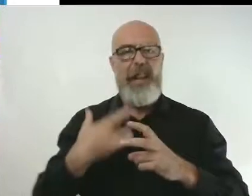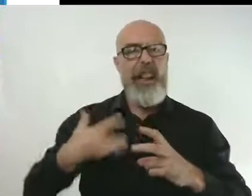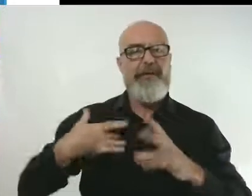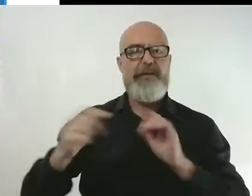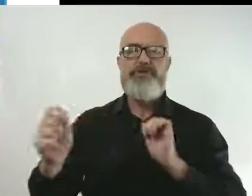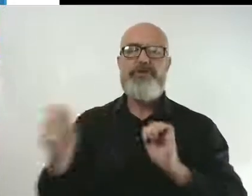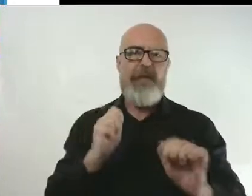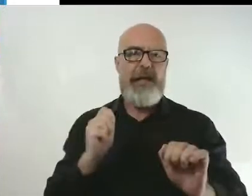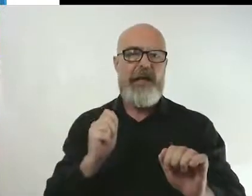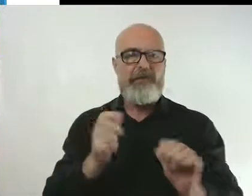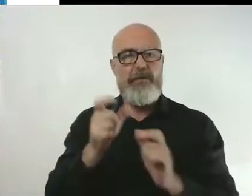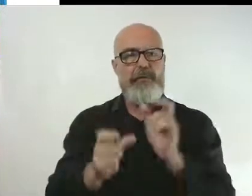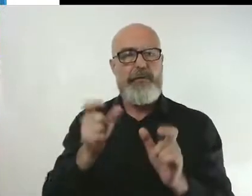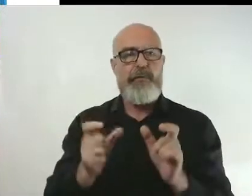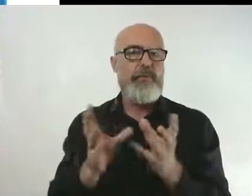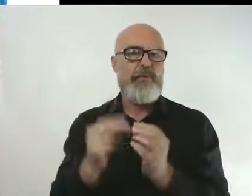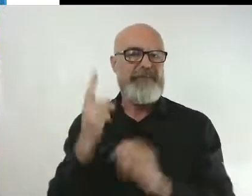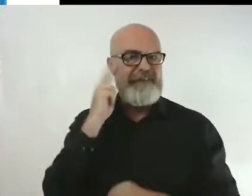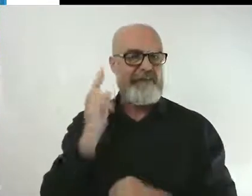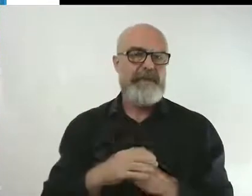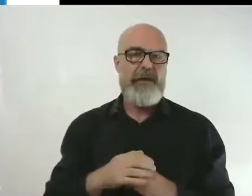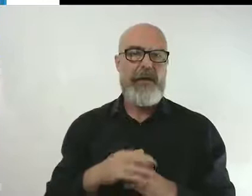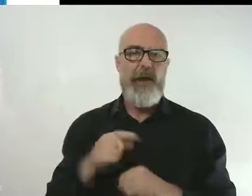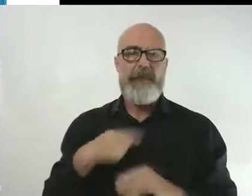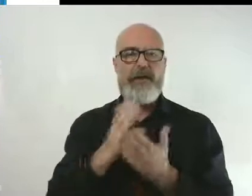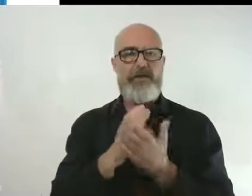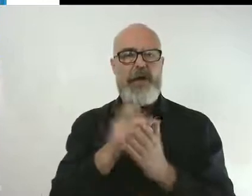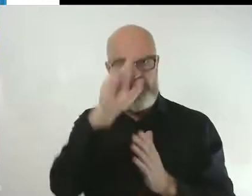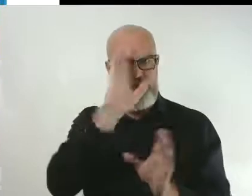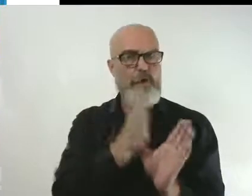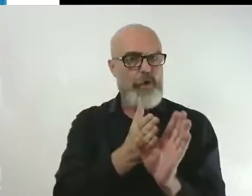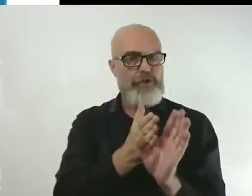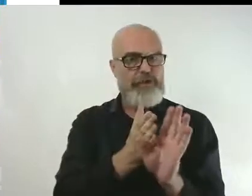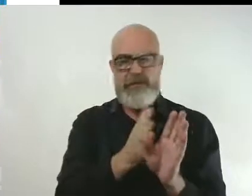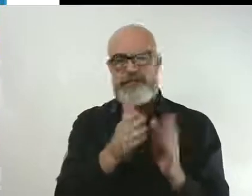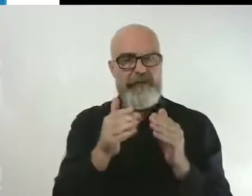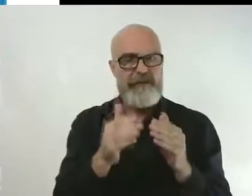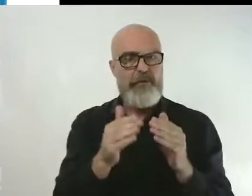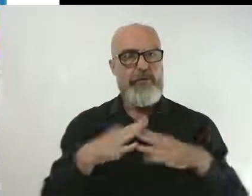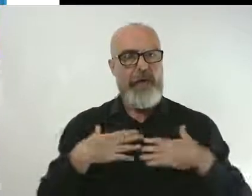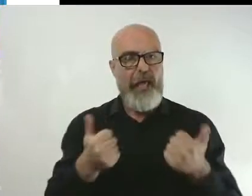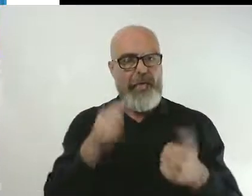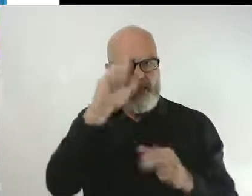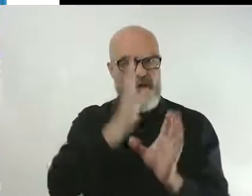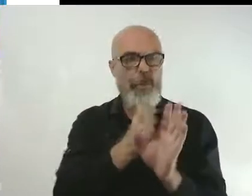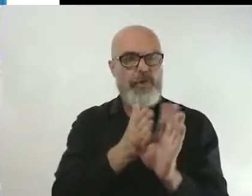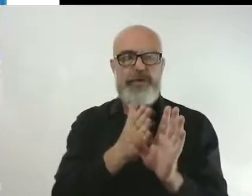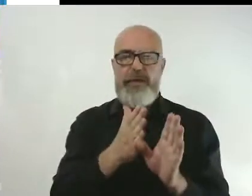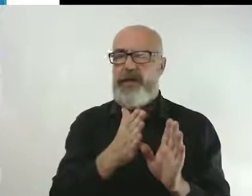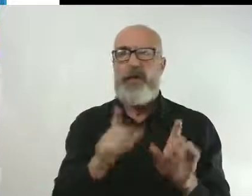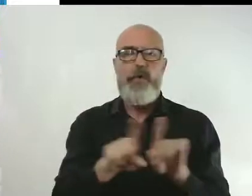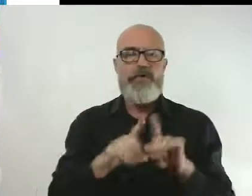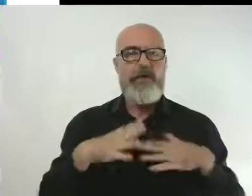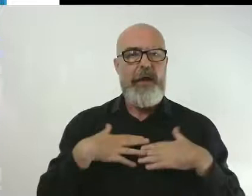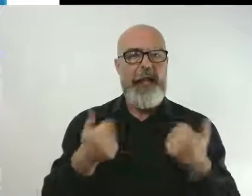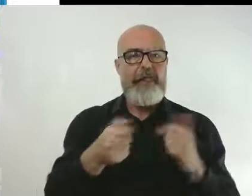that transforms the lives of people with hearing difficulties. I'm a chartered psychologist with a background in health